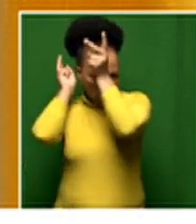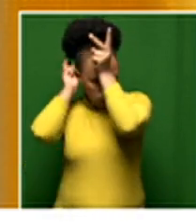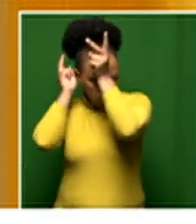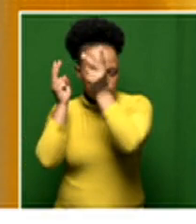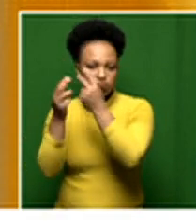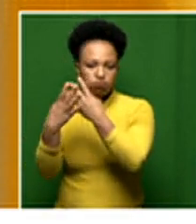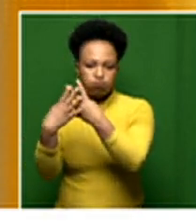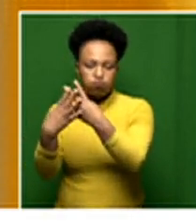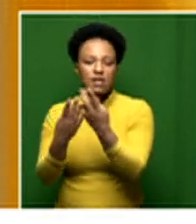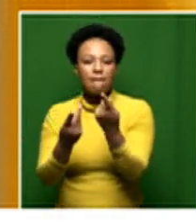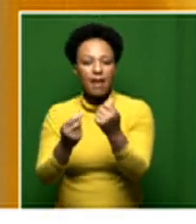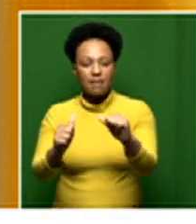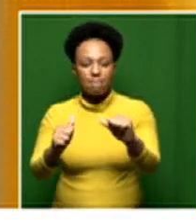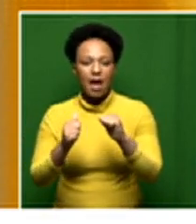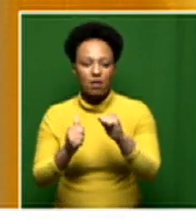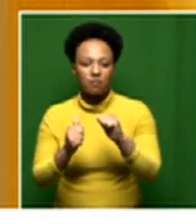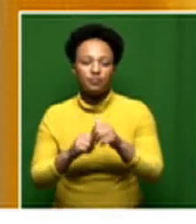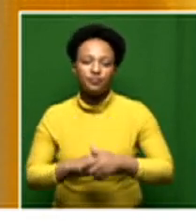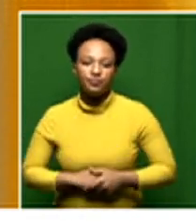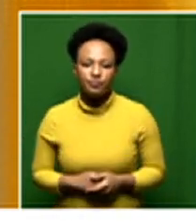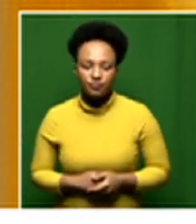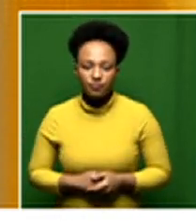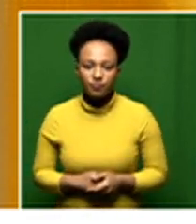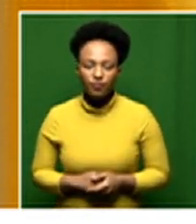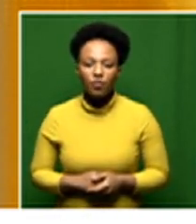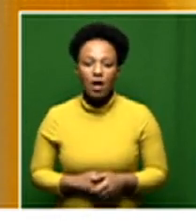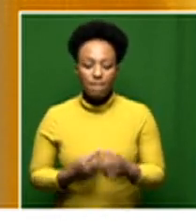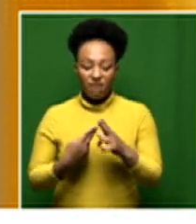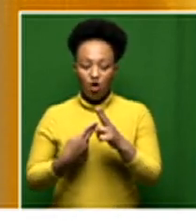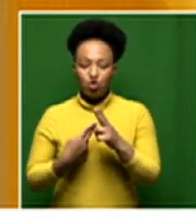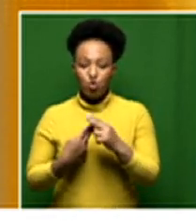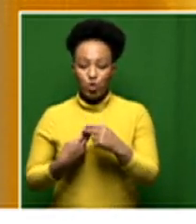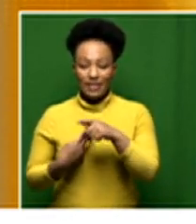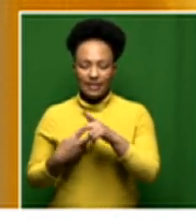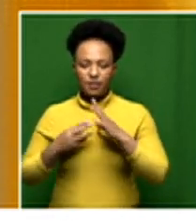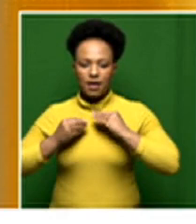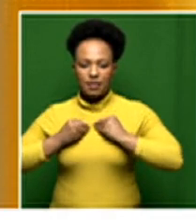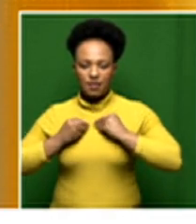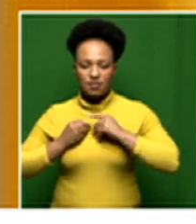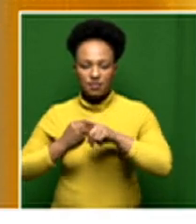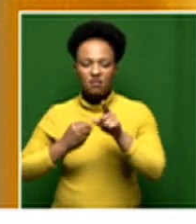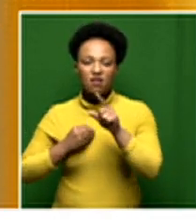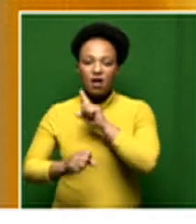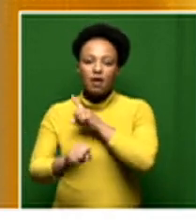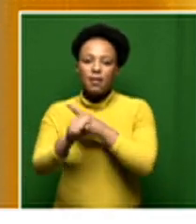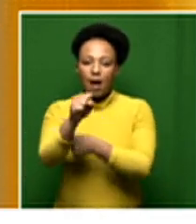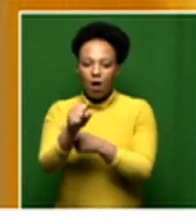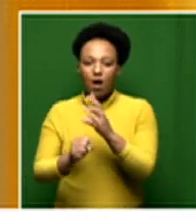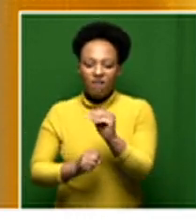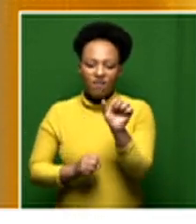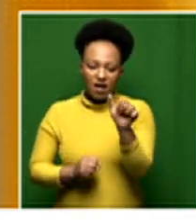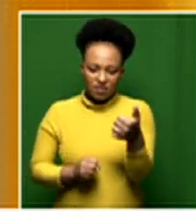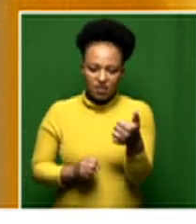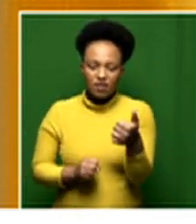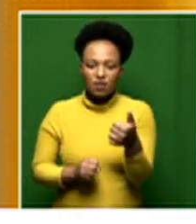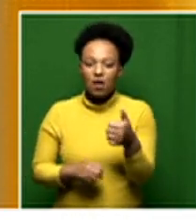then recovered. But the asset forfeiture unit, if I can say briefly, also has another power that is in